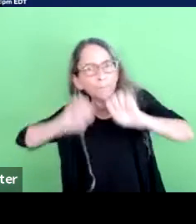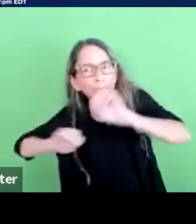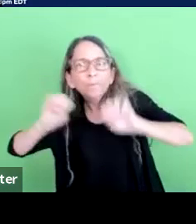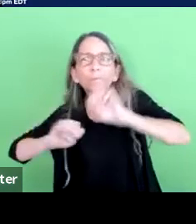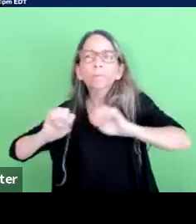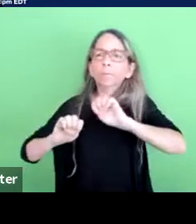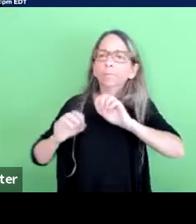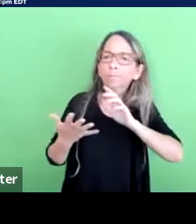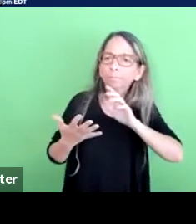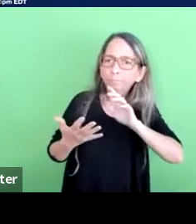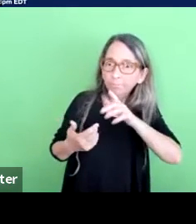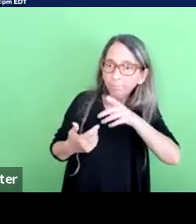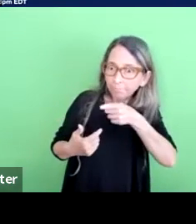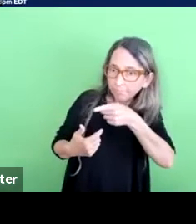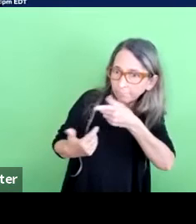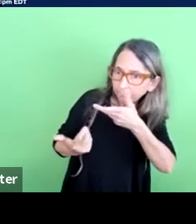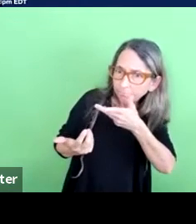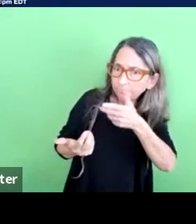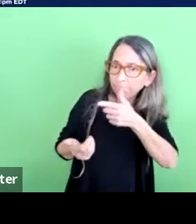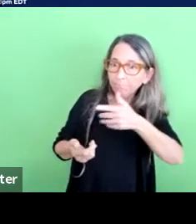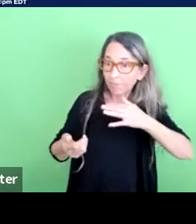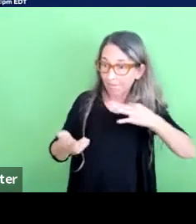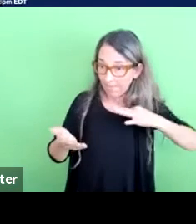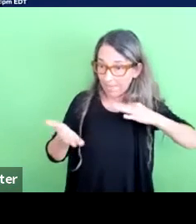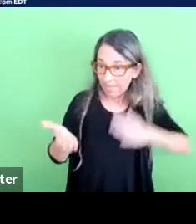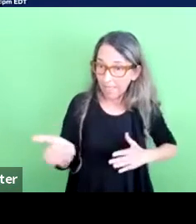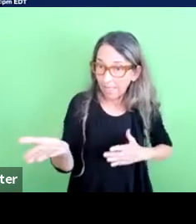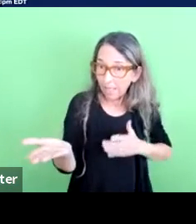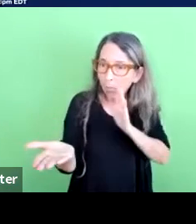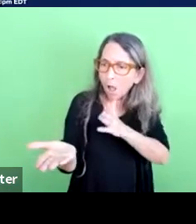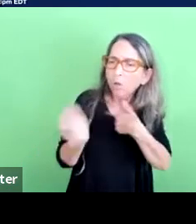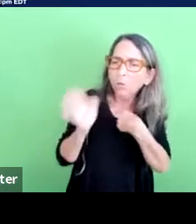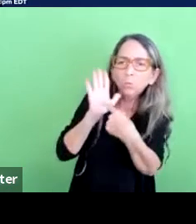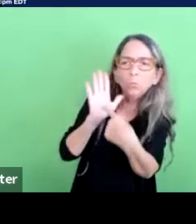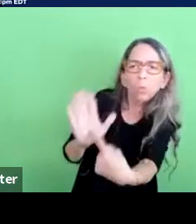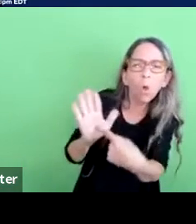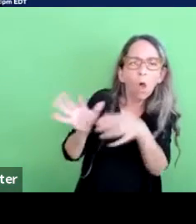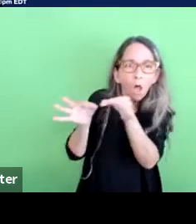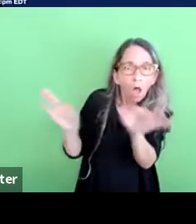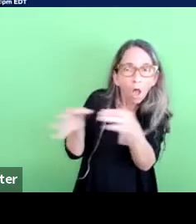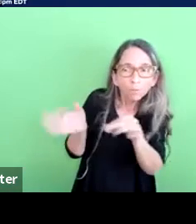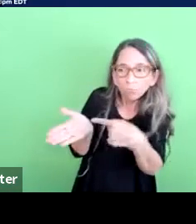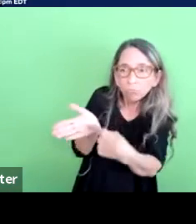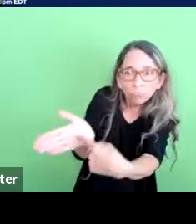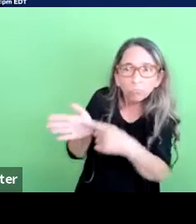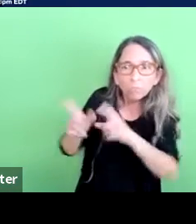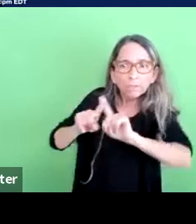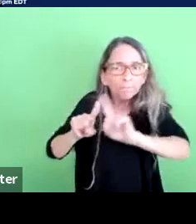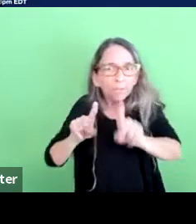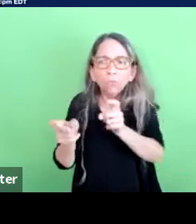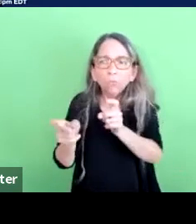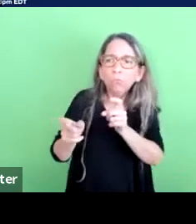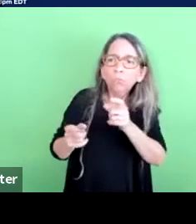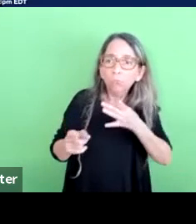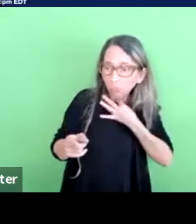them captions in different ways, produce captions in different ways, elicit different types of feedback from them, and spend